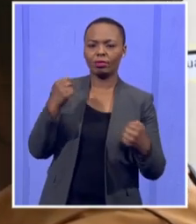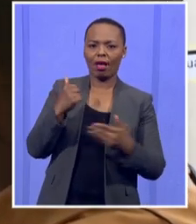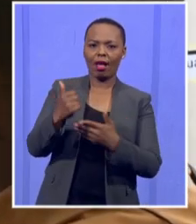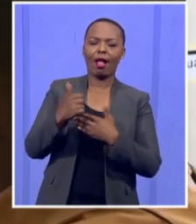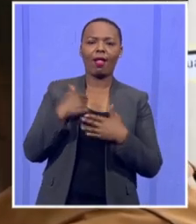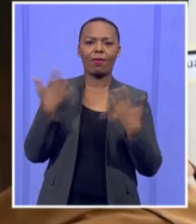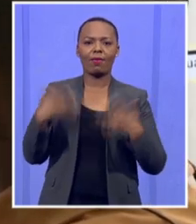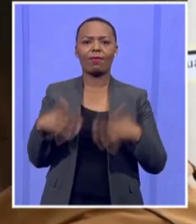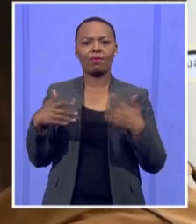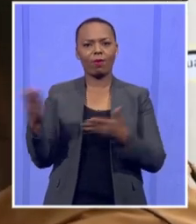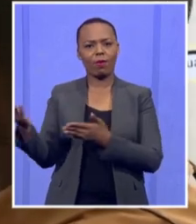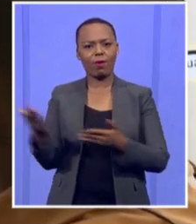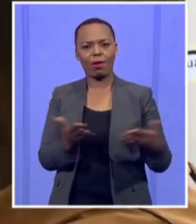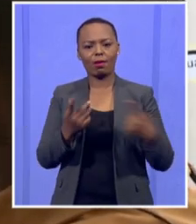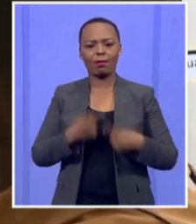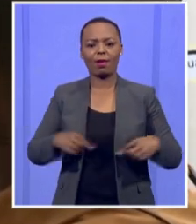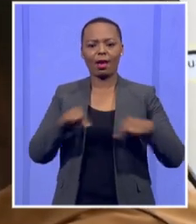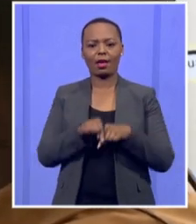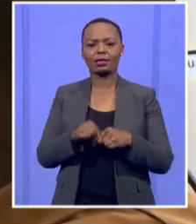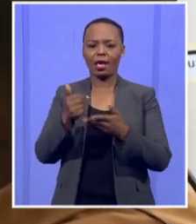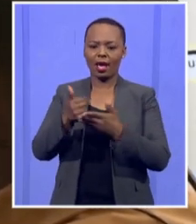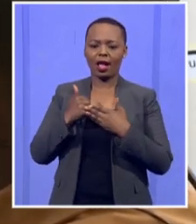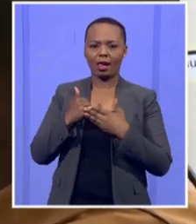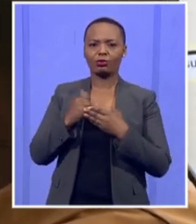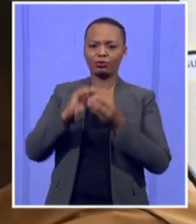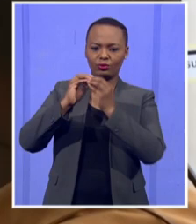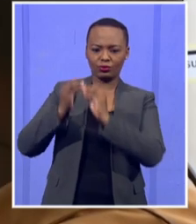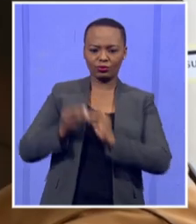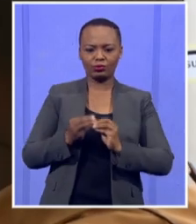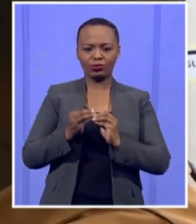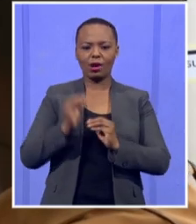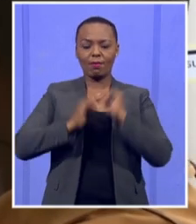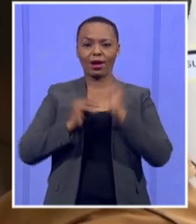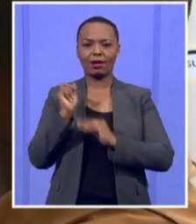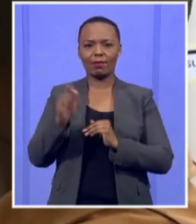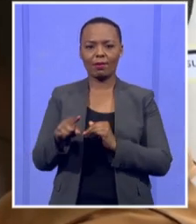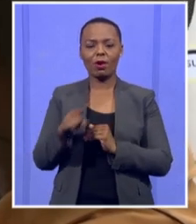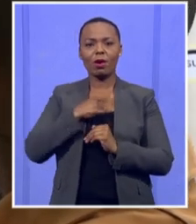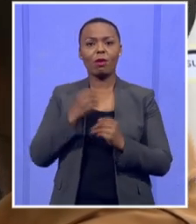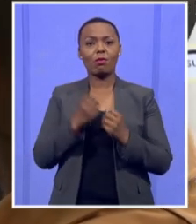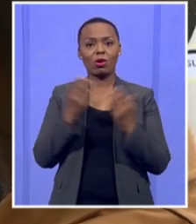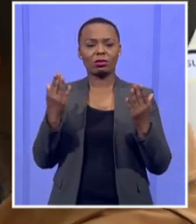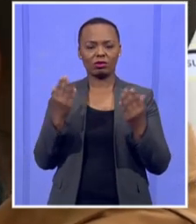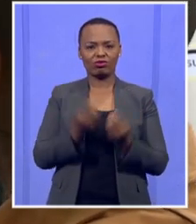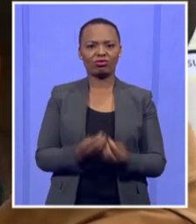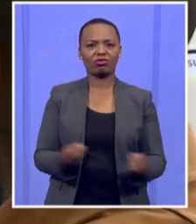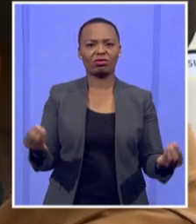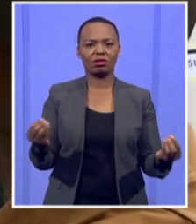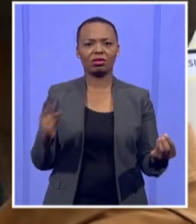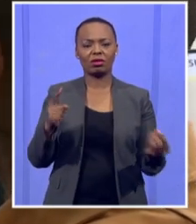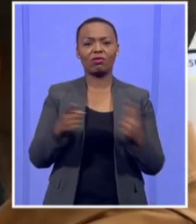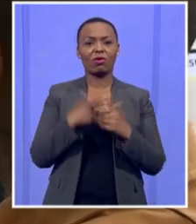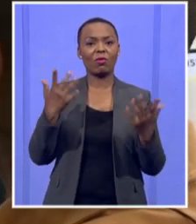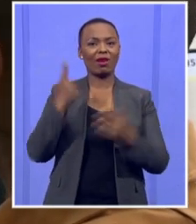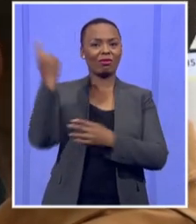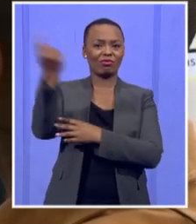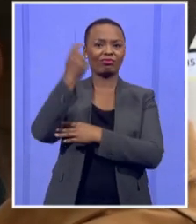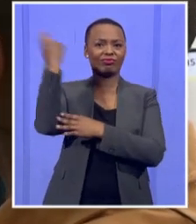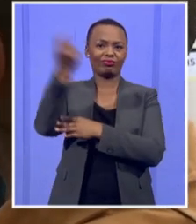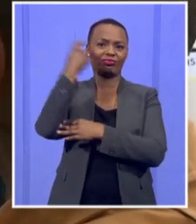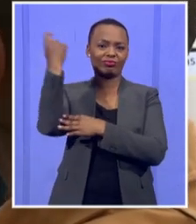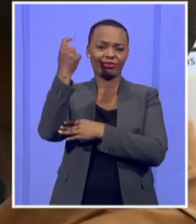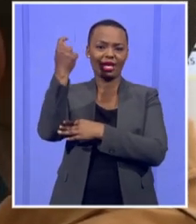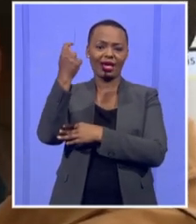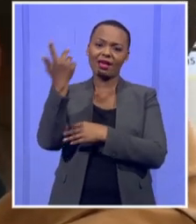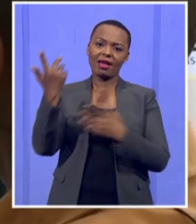to renovate and build this. And it means a lot for these children, because most of our children, they are from rural places and their parents don't